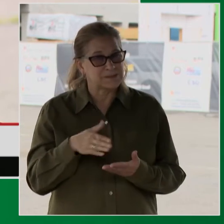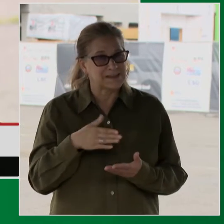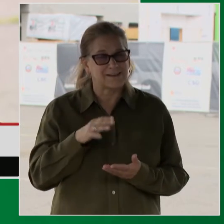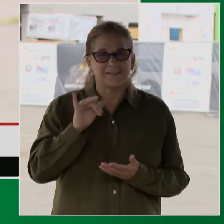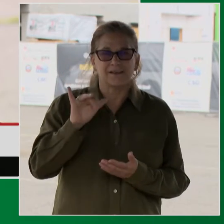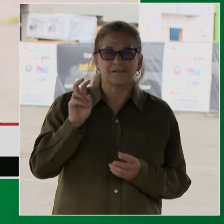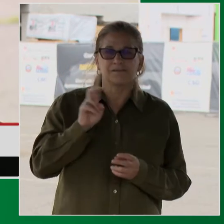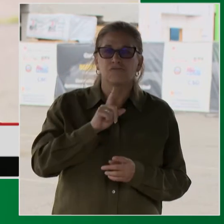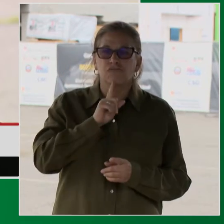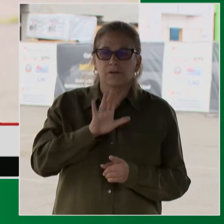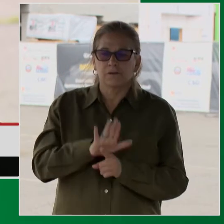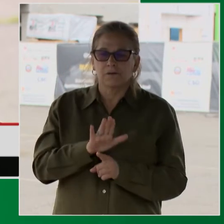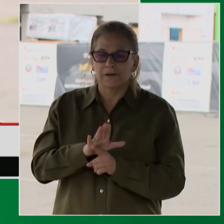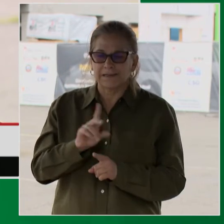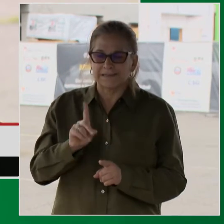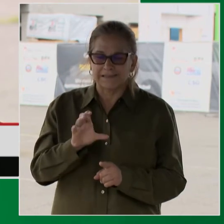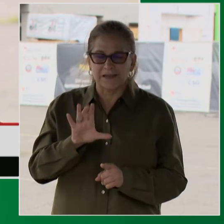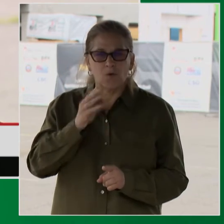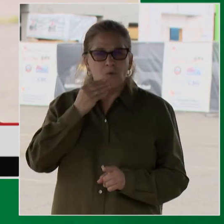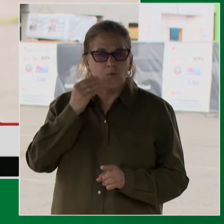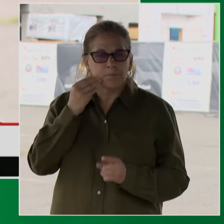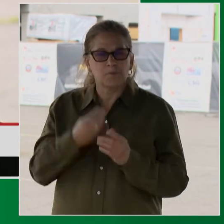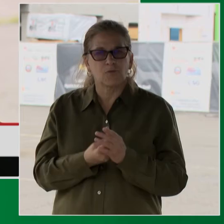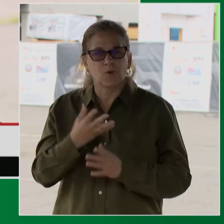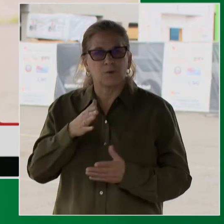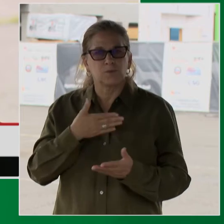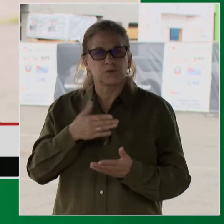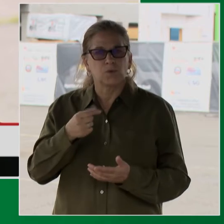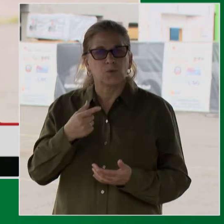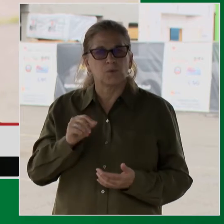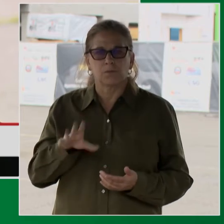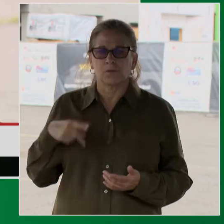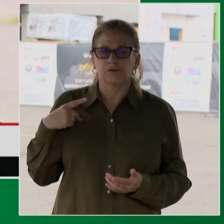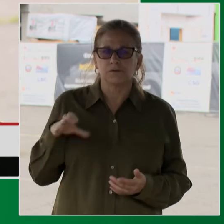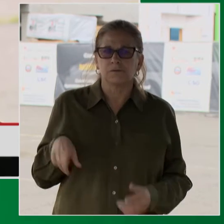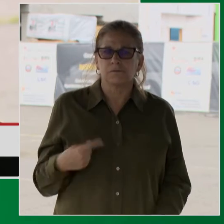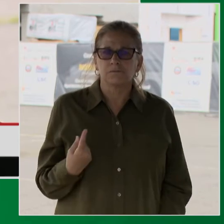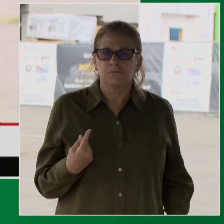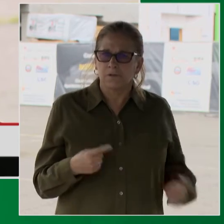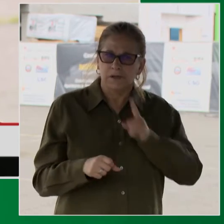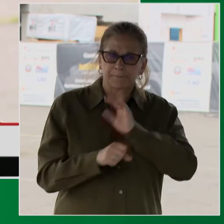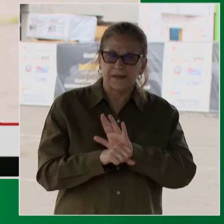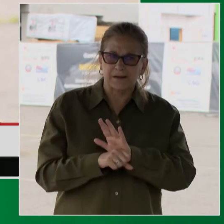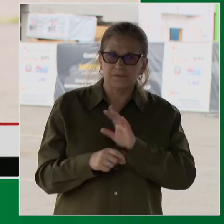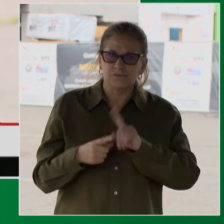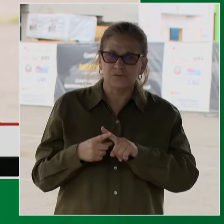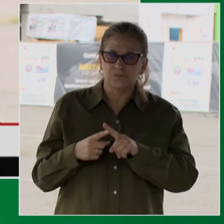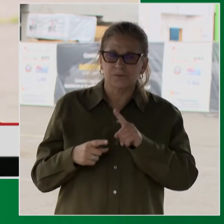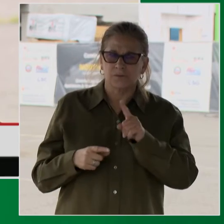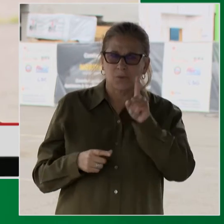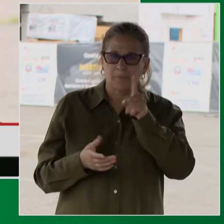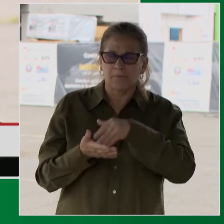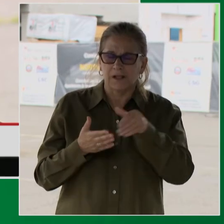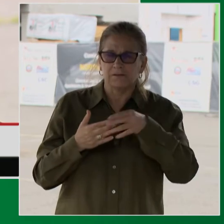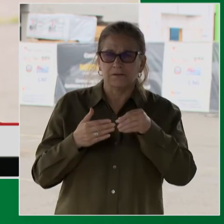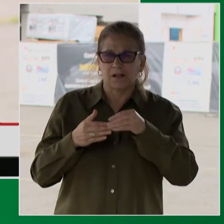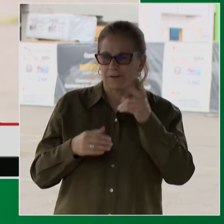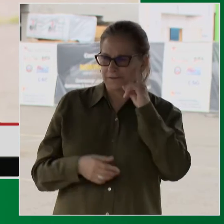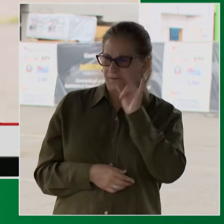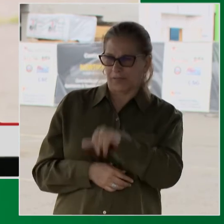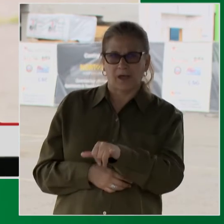budget. Also thinking about other unique activations and events. We are also investing $8